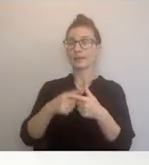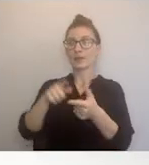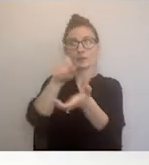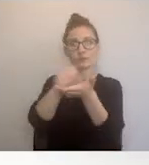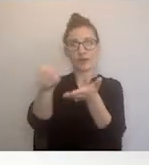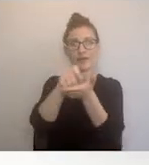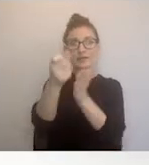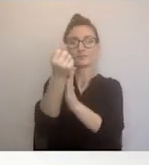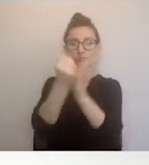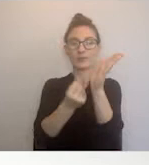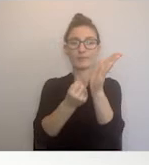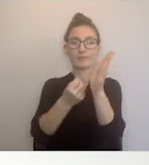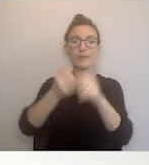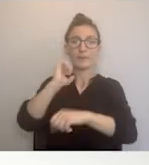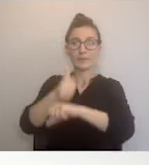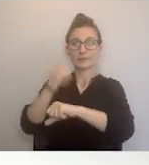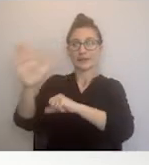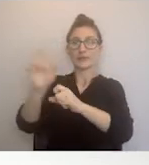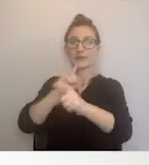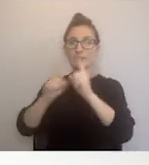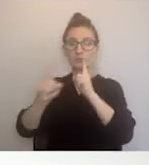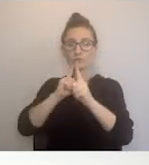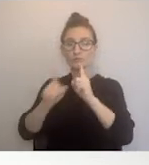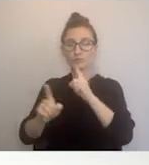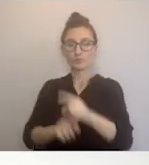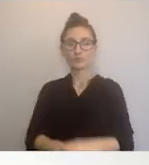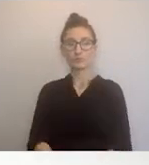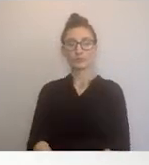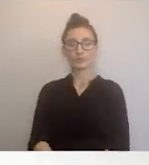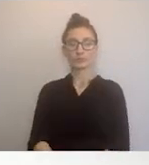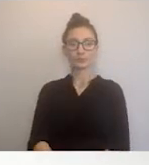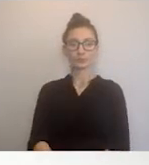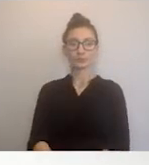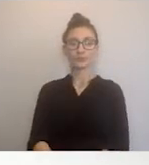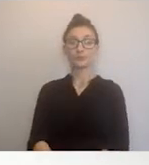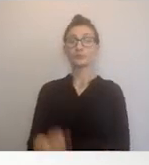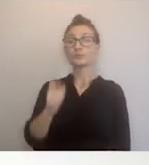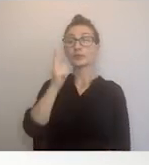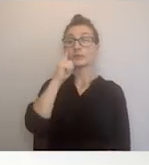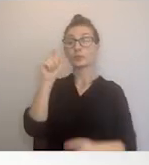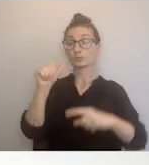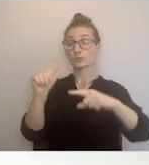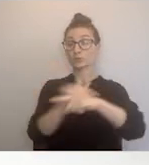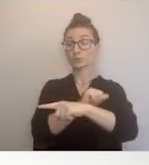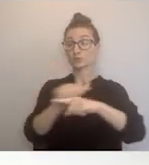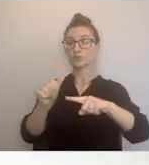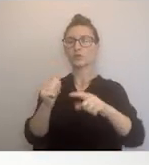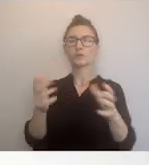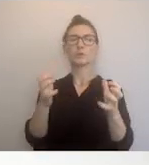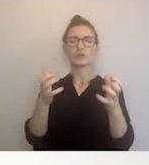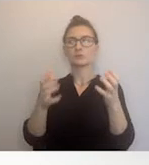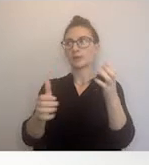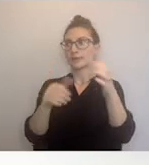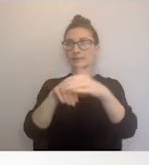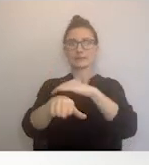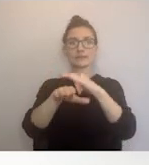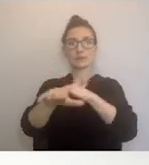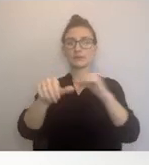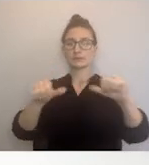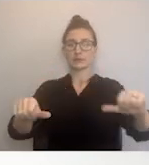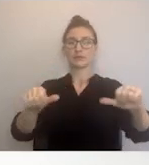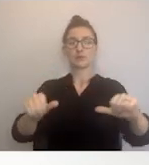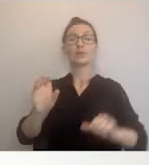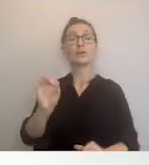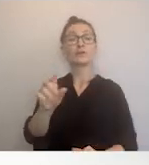in-house with myself and another team member based on the interviews that we had with the individual students. When it comes to rehearsals, we do our best to make them